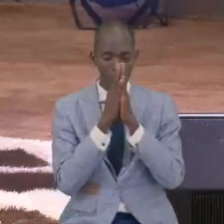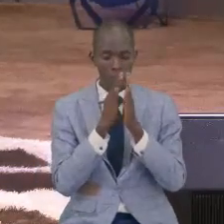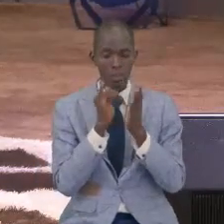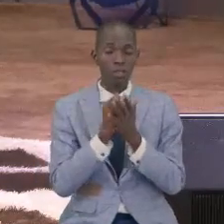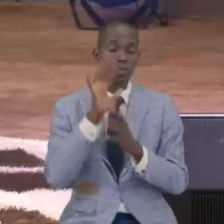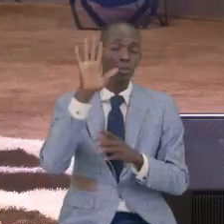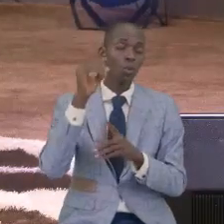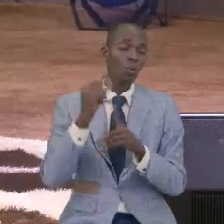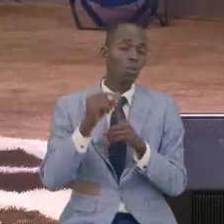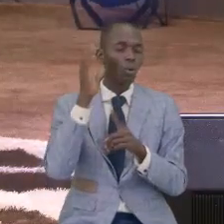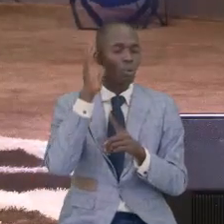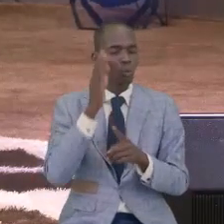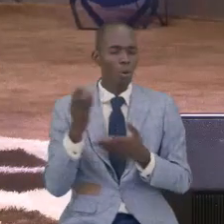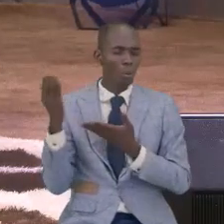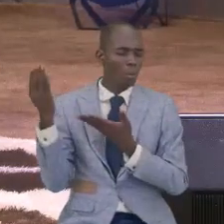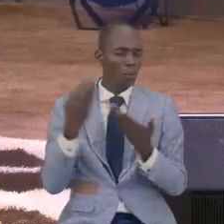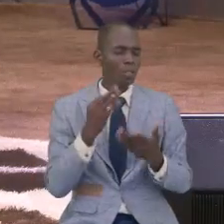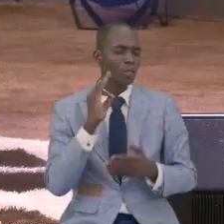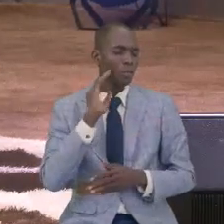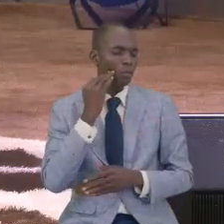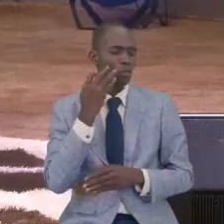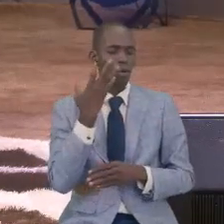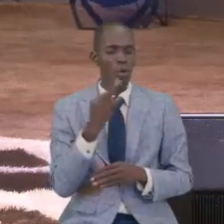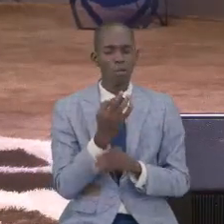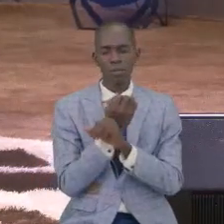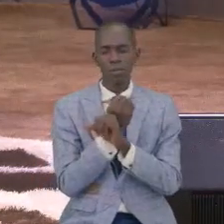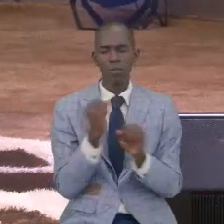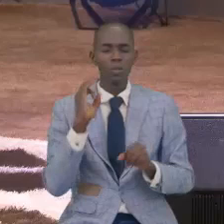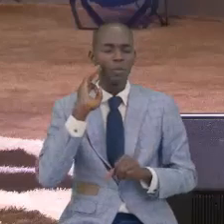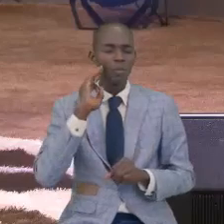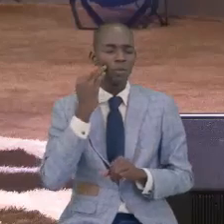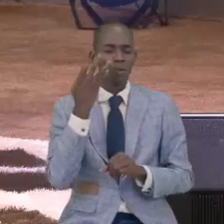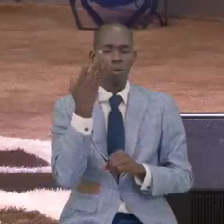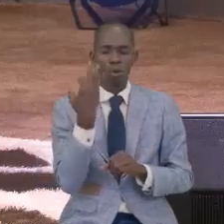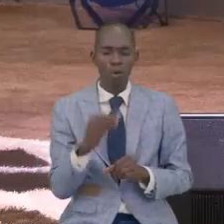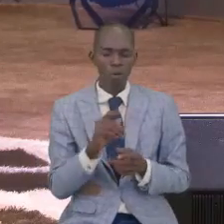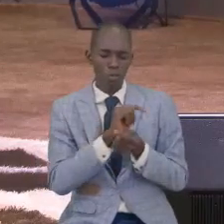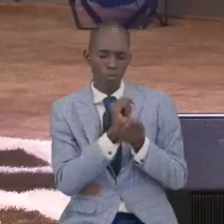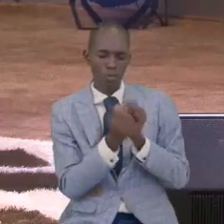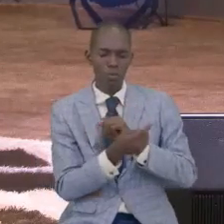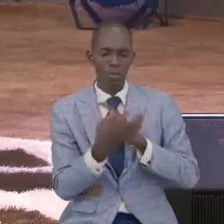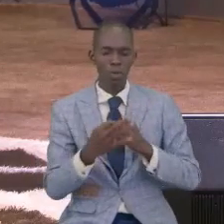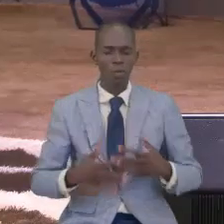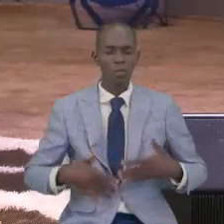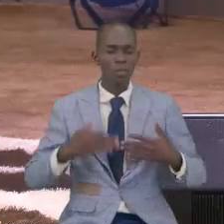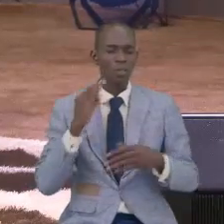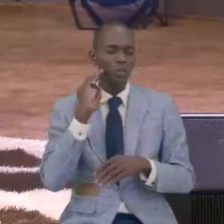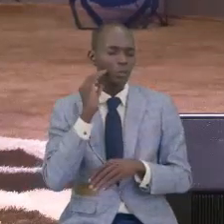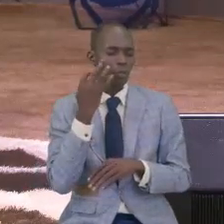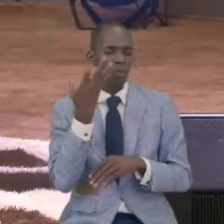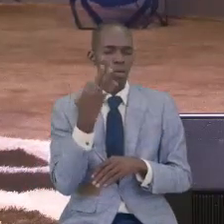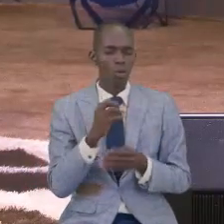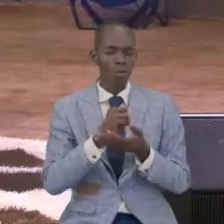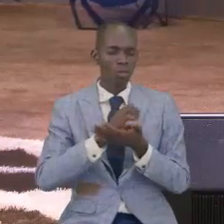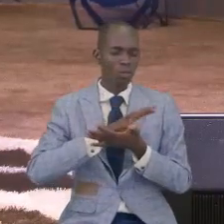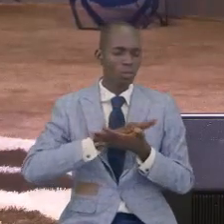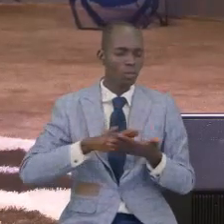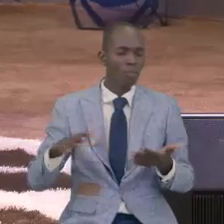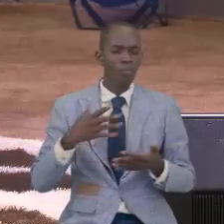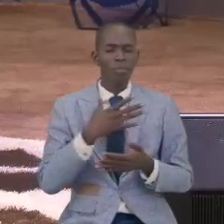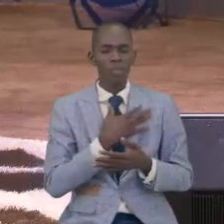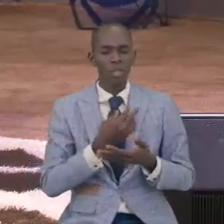bear the fruit of salvation and the fruit of transformation of life, and the fruit of sanctification